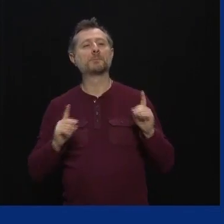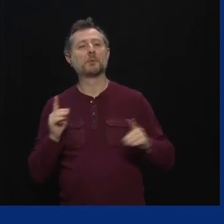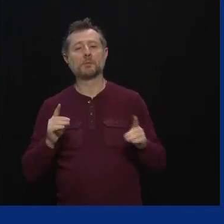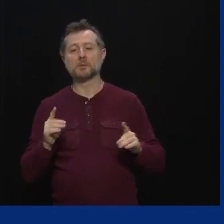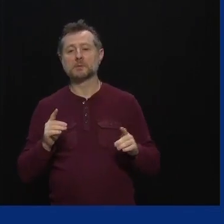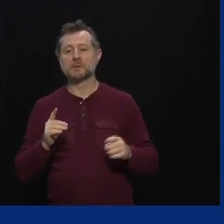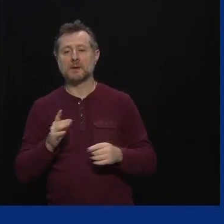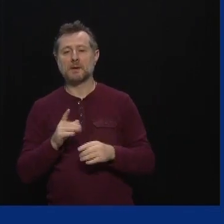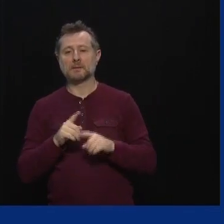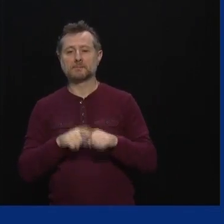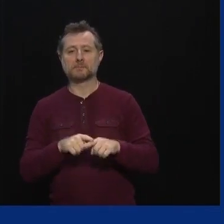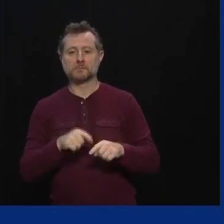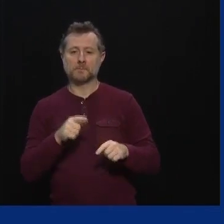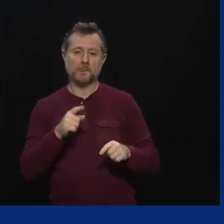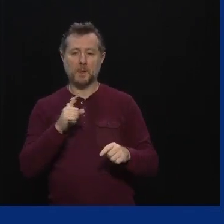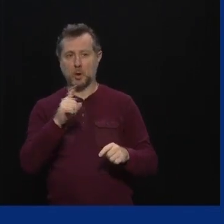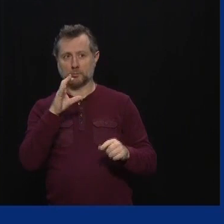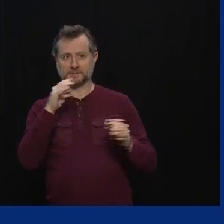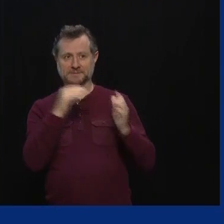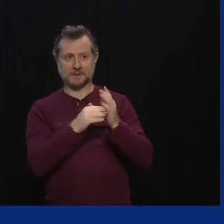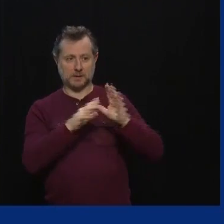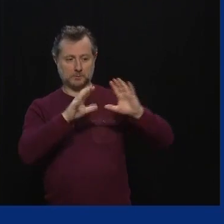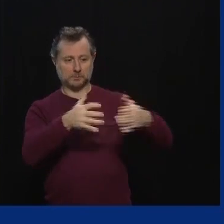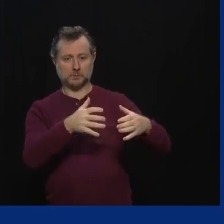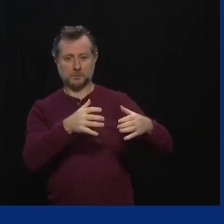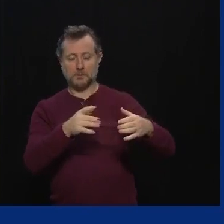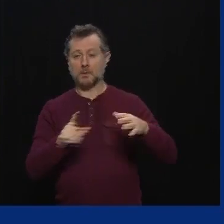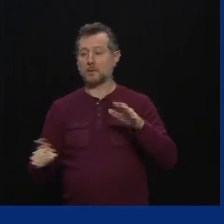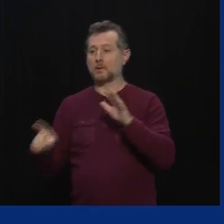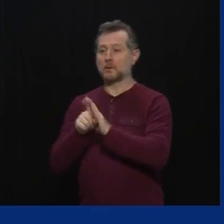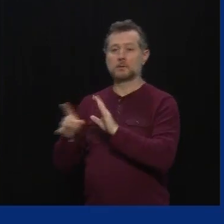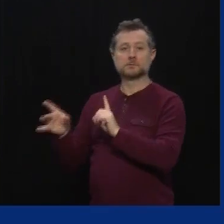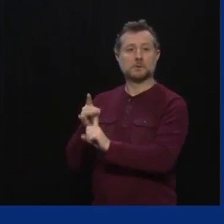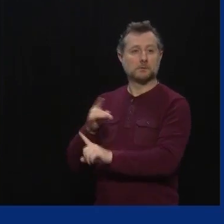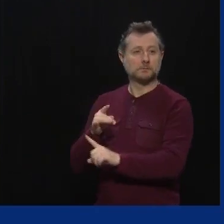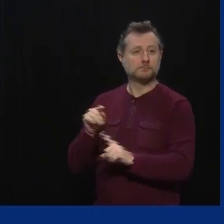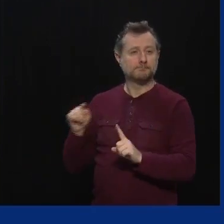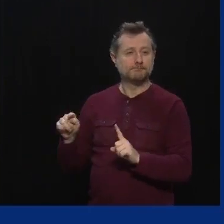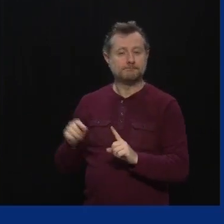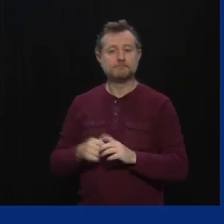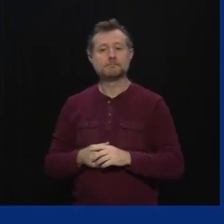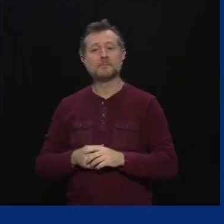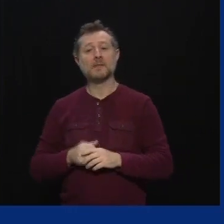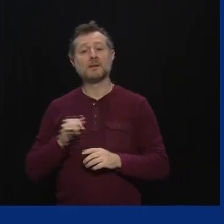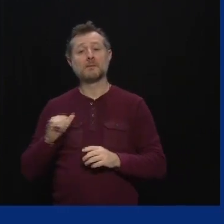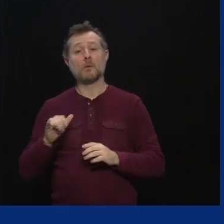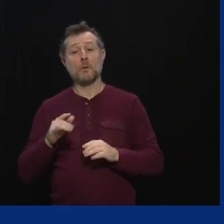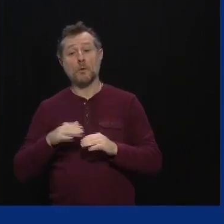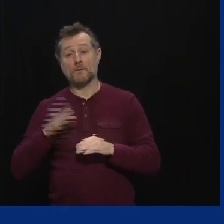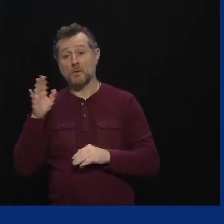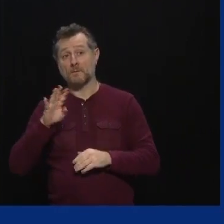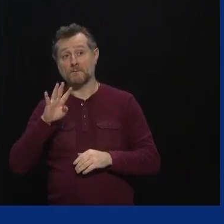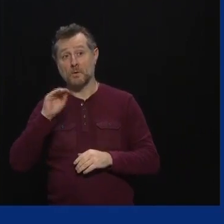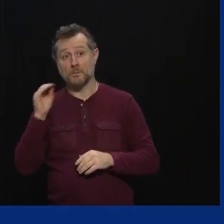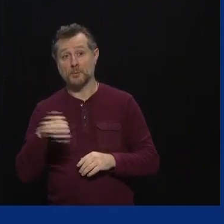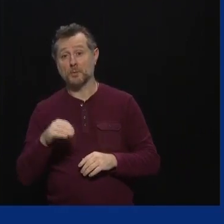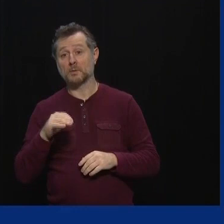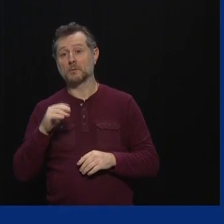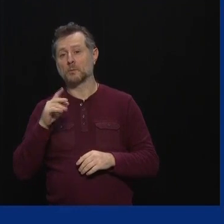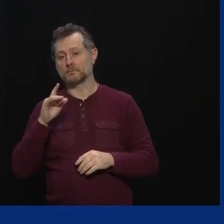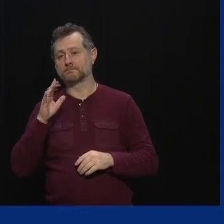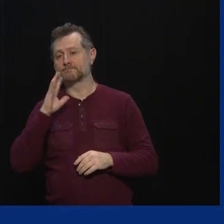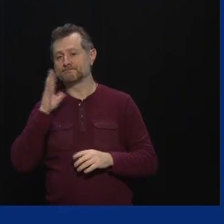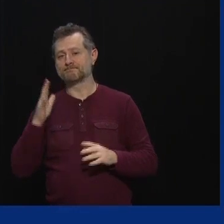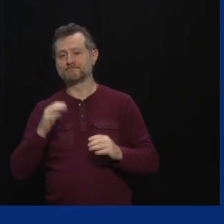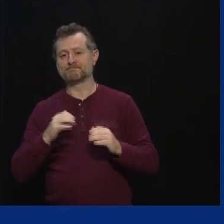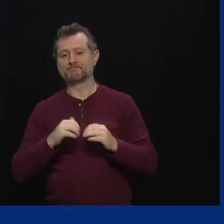100,000. So what we're going to do in those areas that we've identified as being higher than 4%, we're going to deploy more pop-ups. We're going to have more